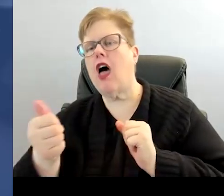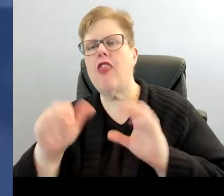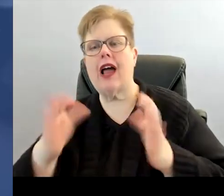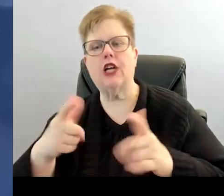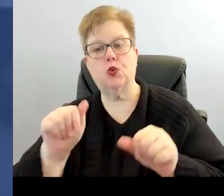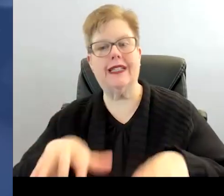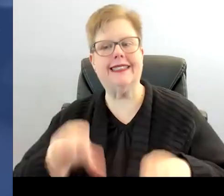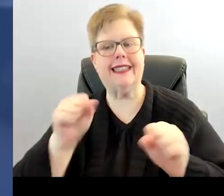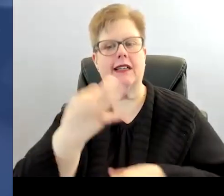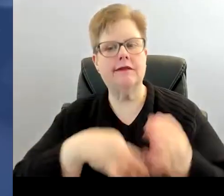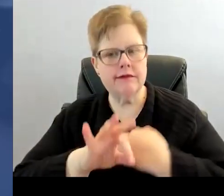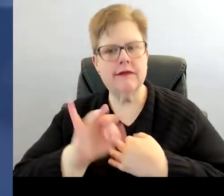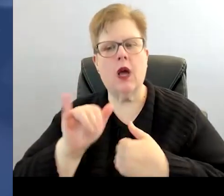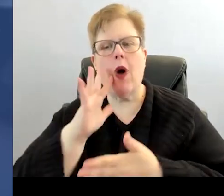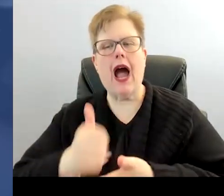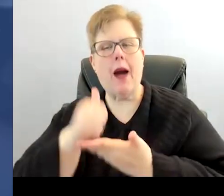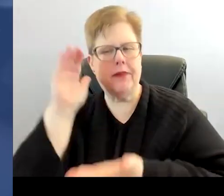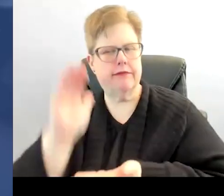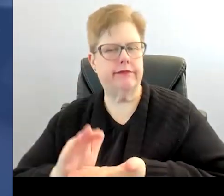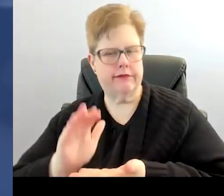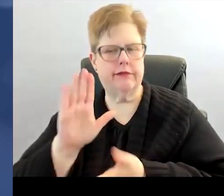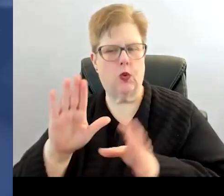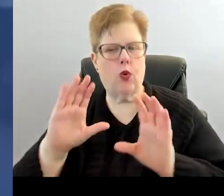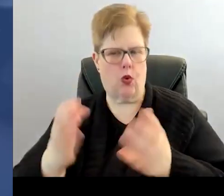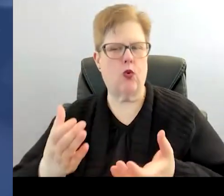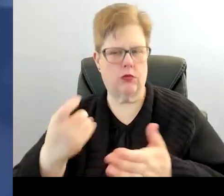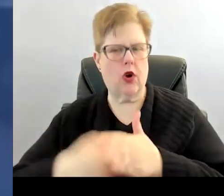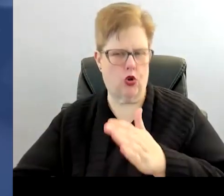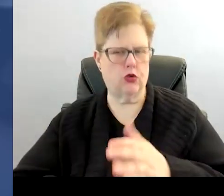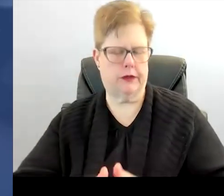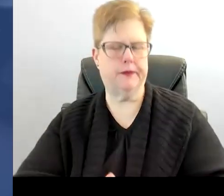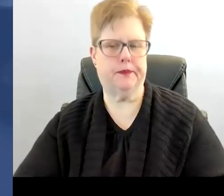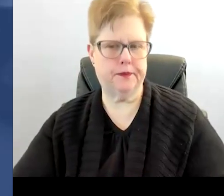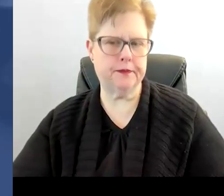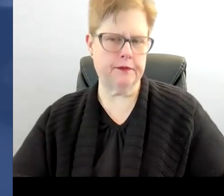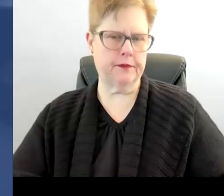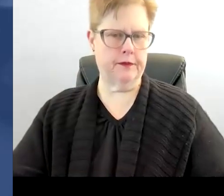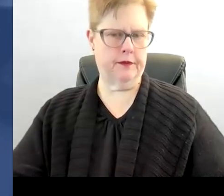to take that will help lower those courses for you.